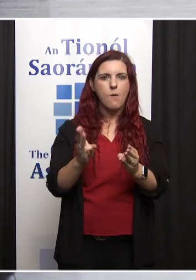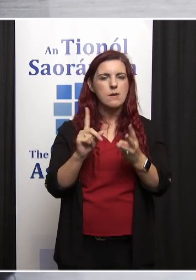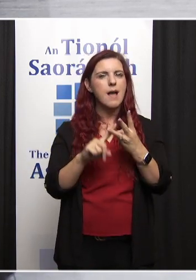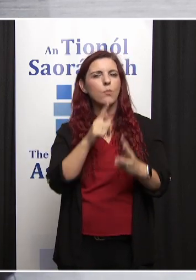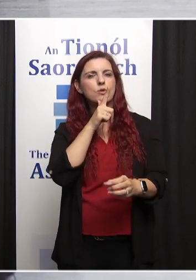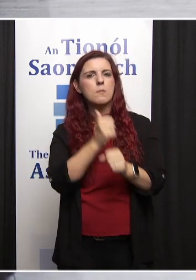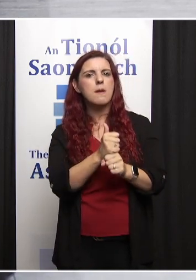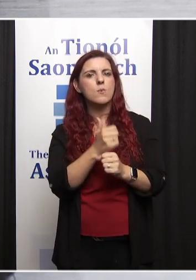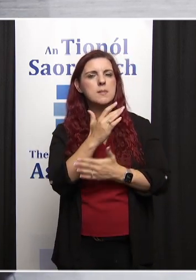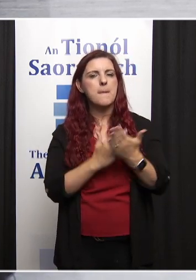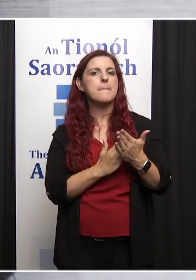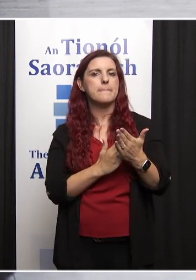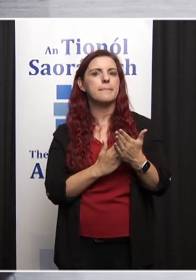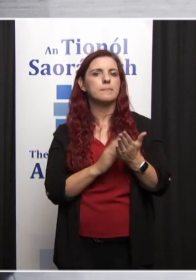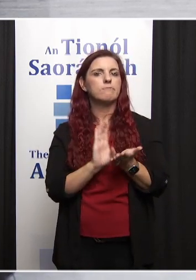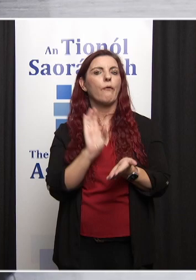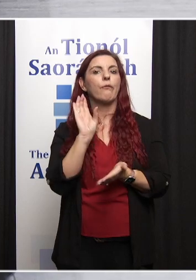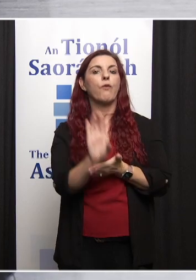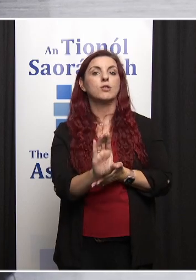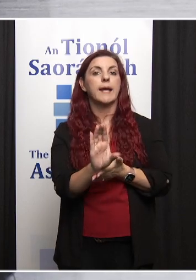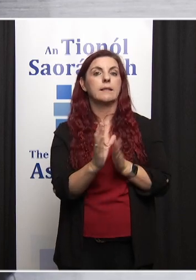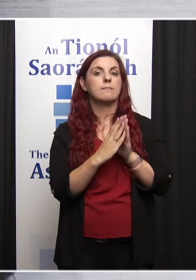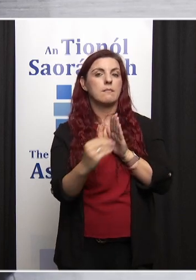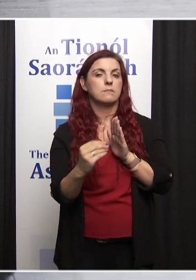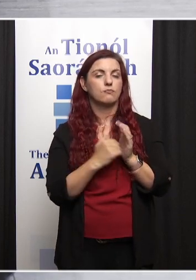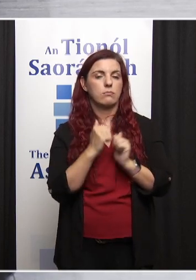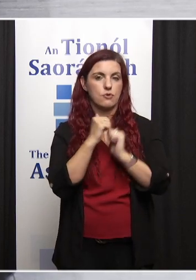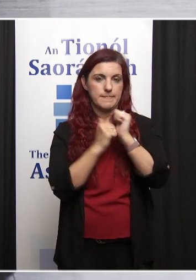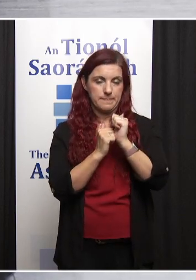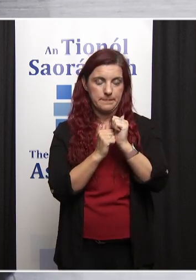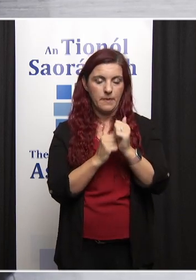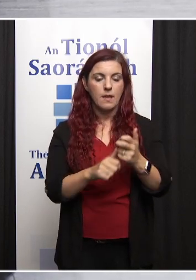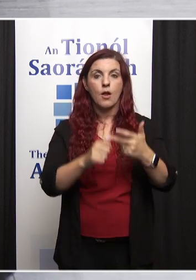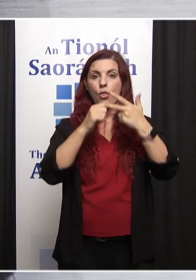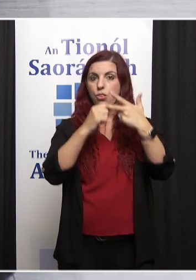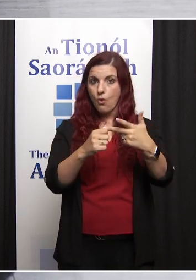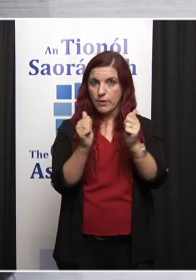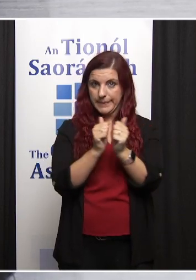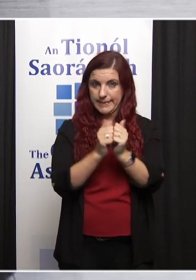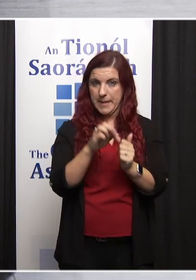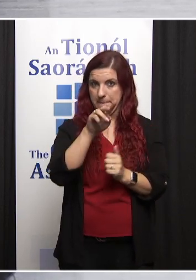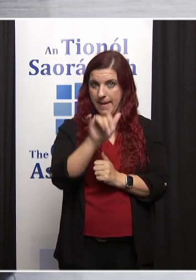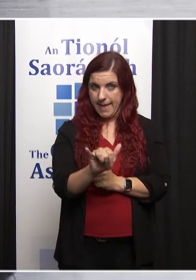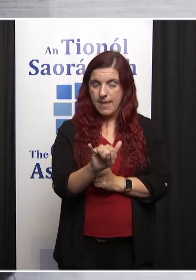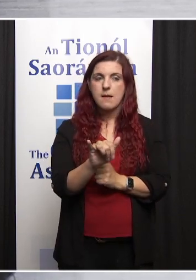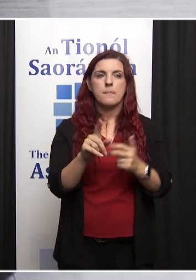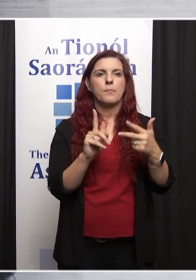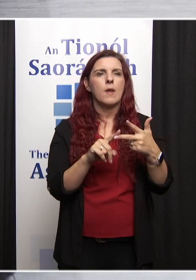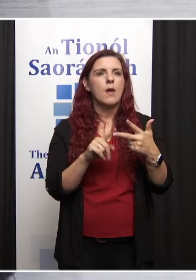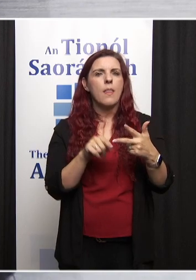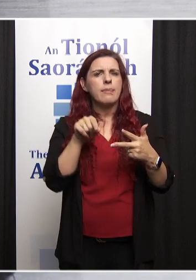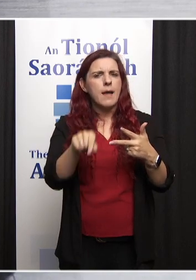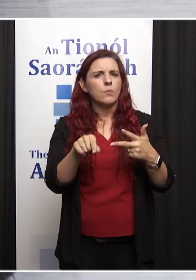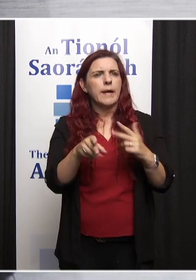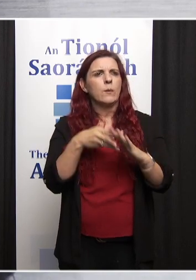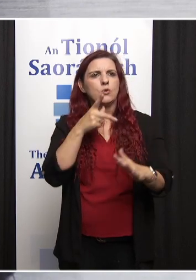about some of the funding models. We then came back for our third meeting in May, and at this we spoke about specific